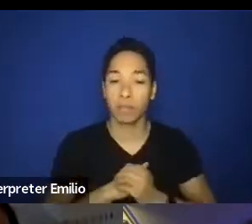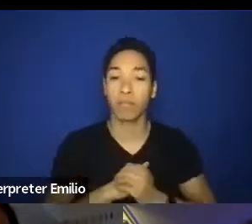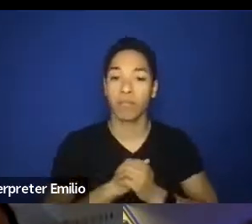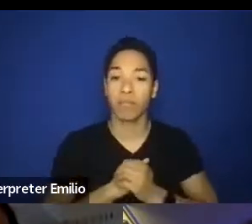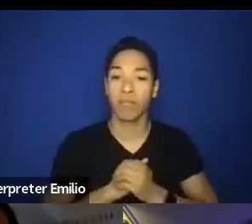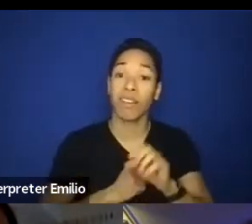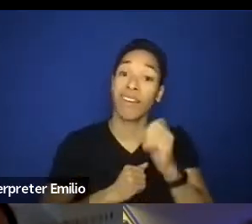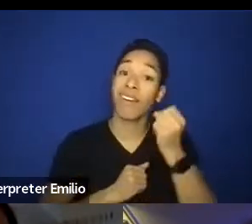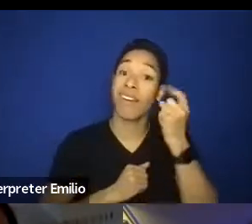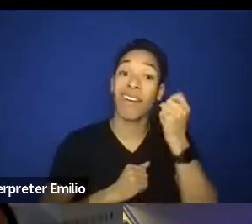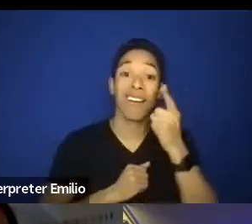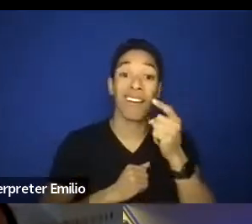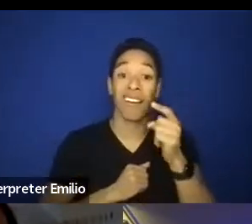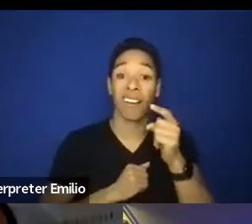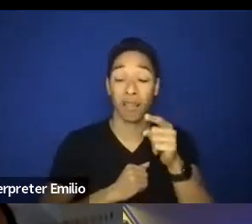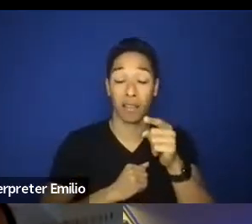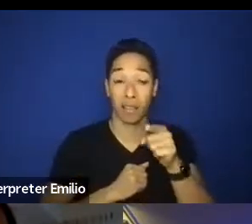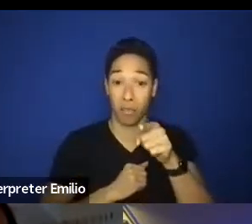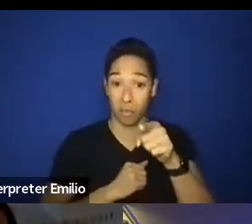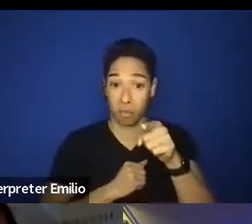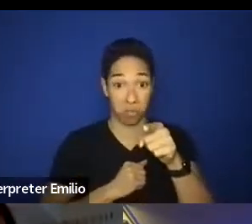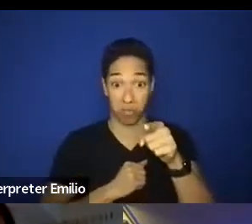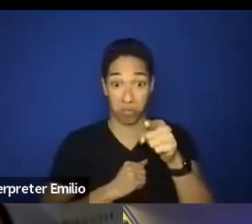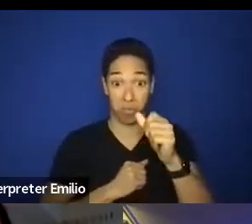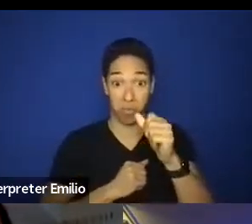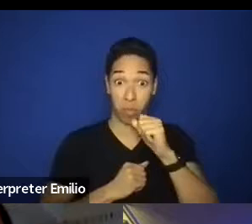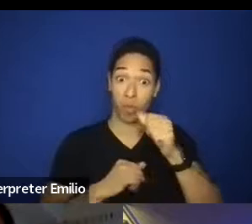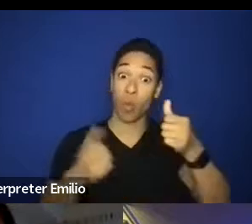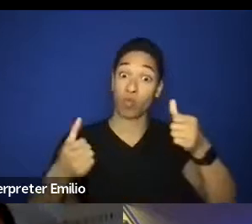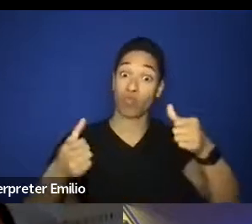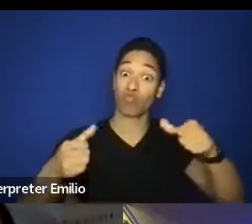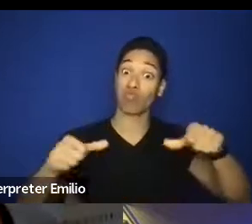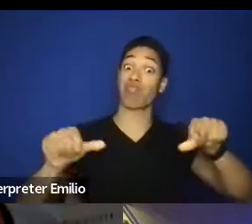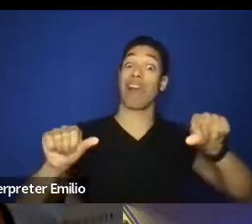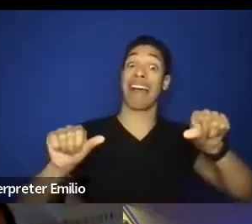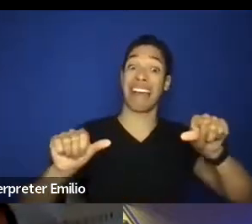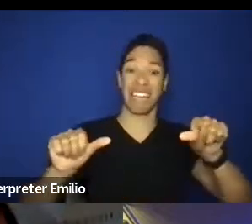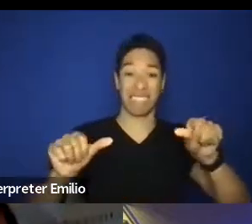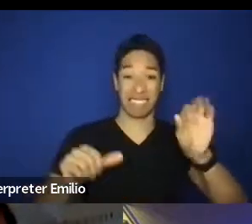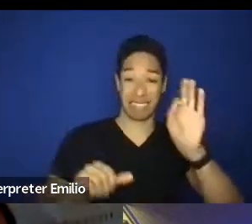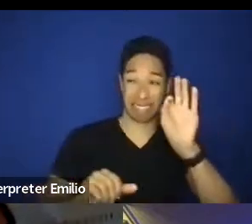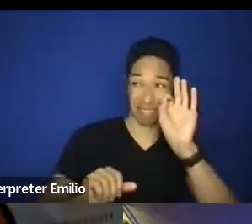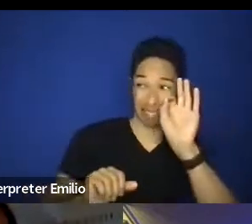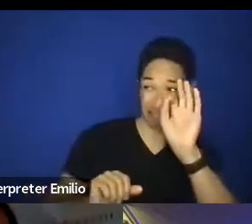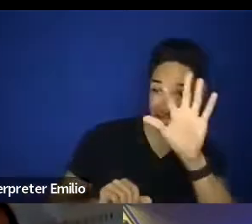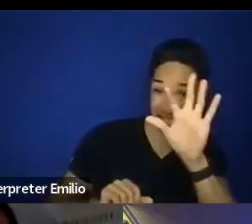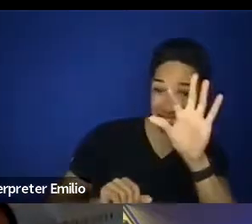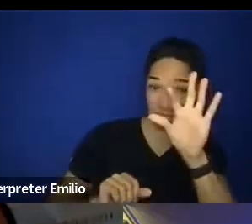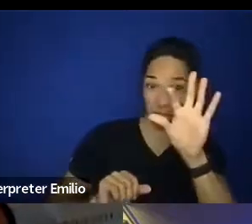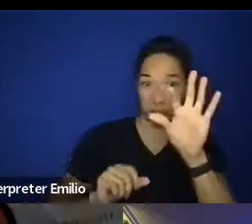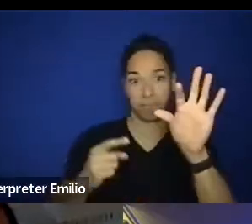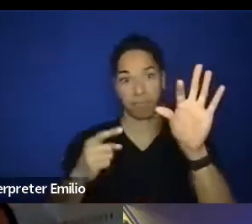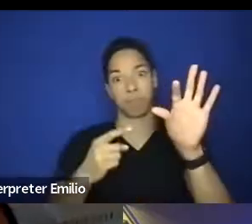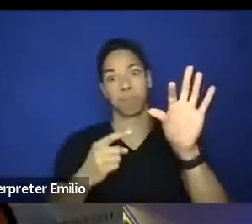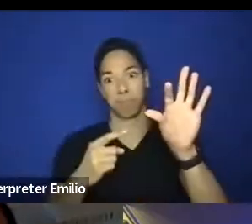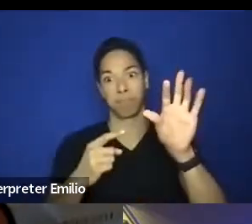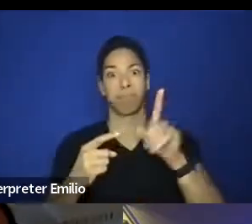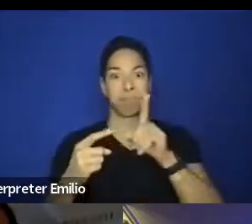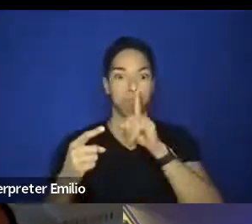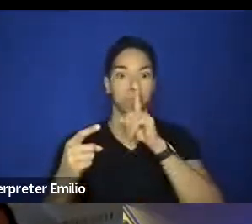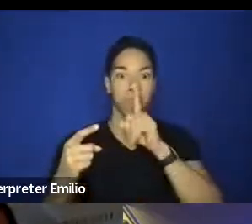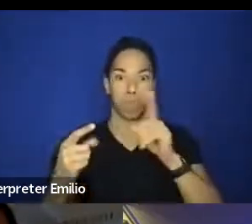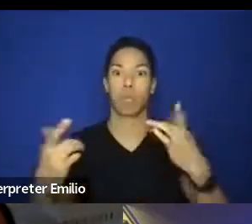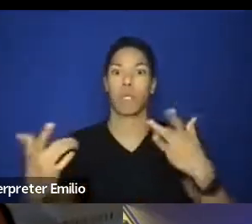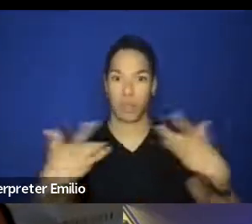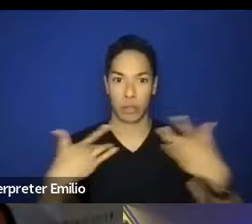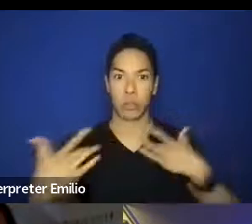But if you don't try or you don't put it out there, that's the real concern. I had another